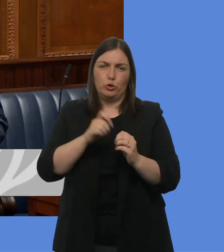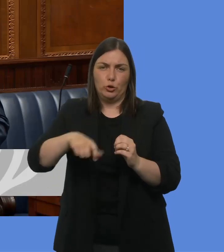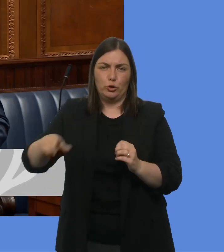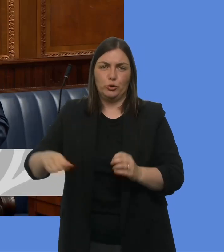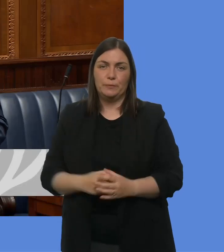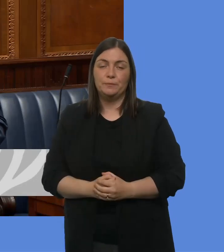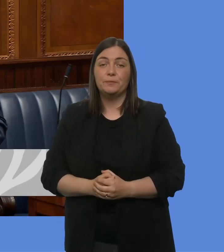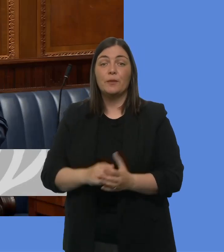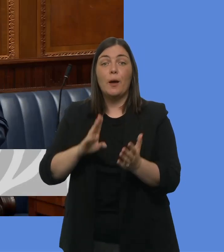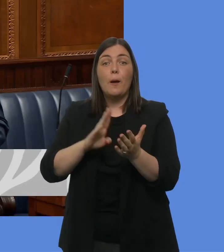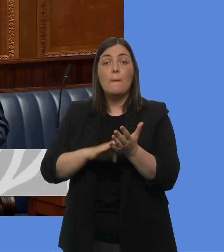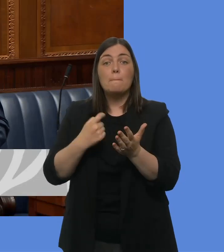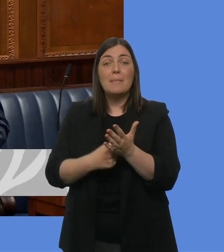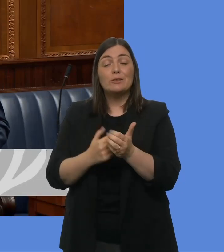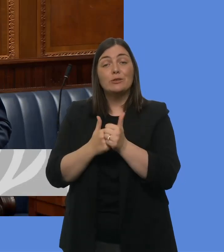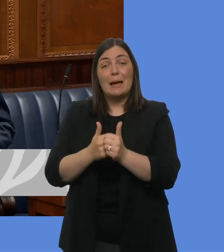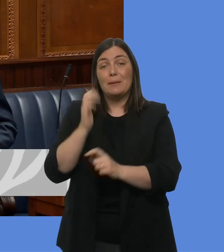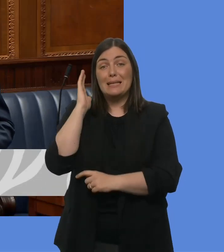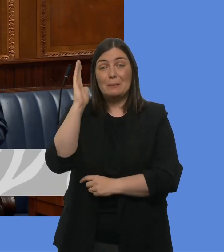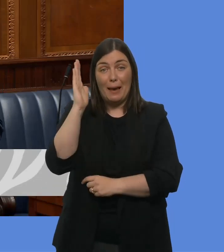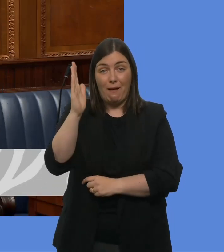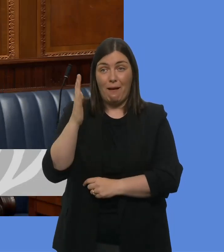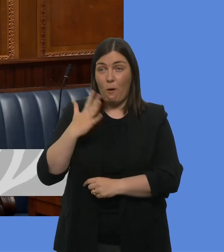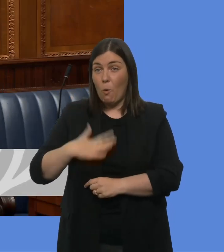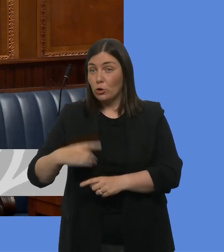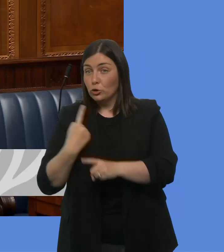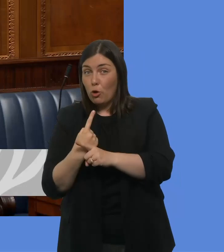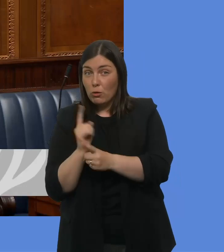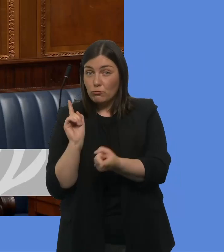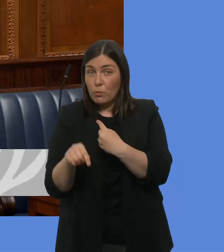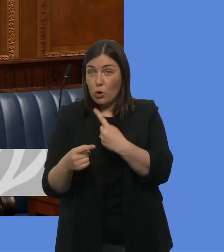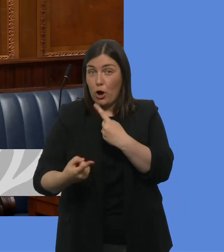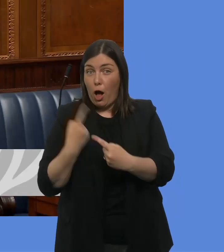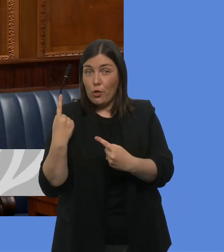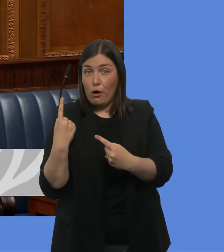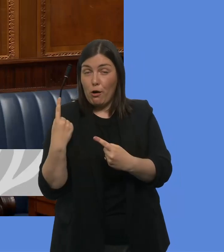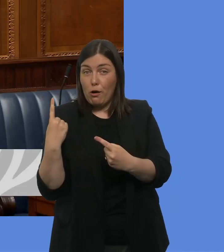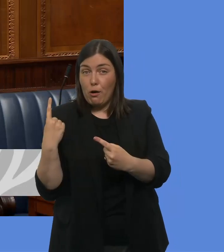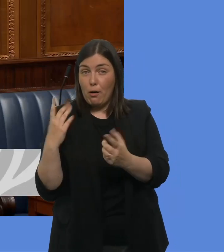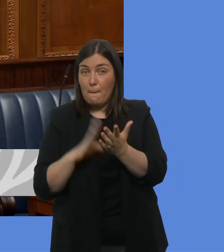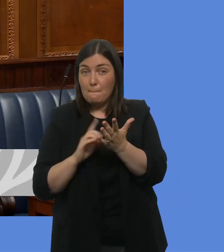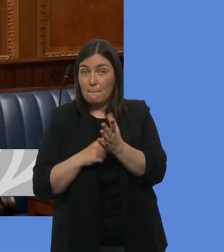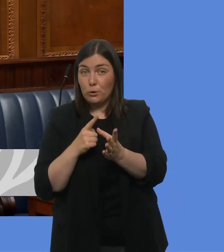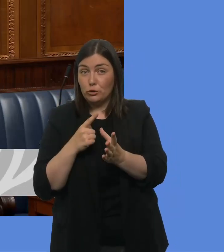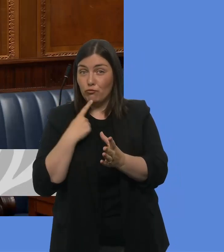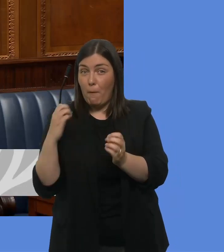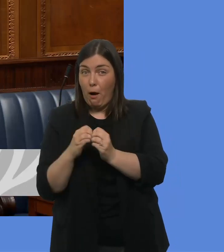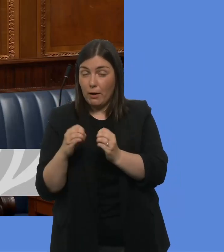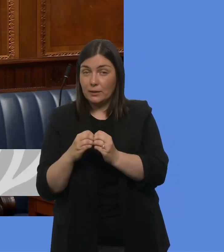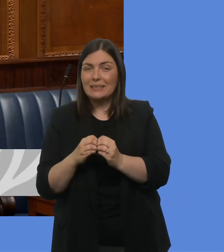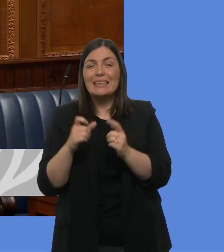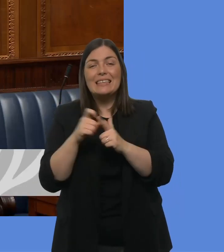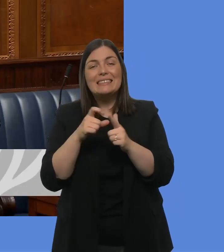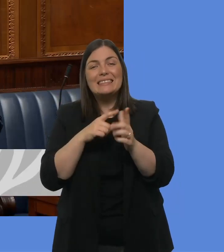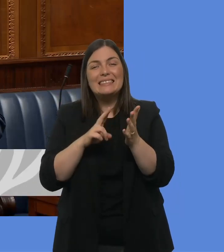Speaker, just to touch on some other members' remarks, Danny Becker started off by discussing